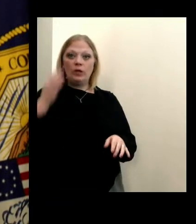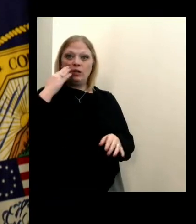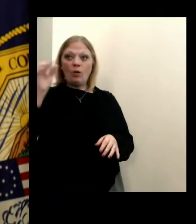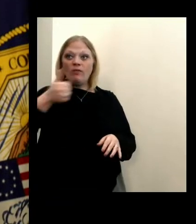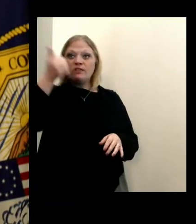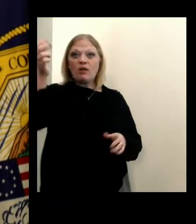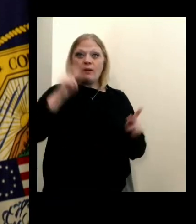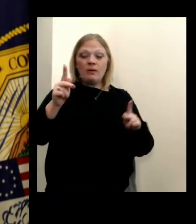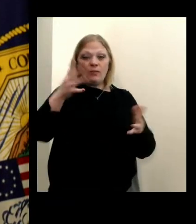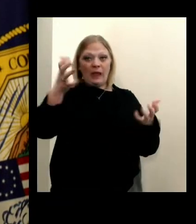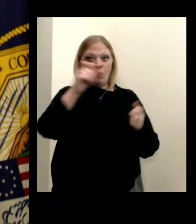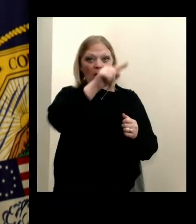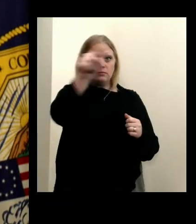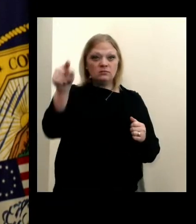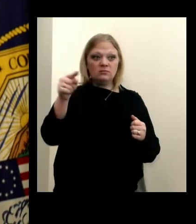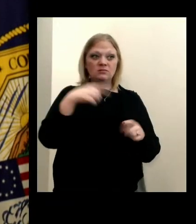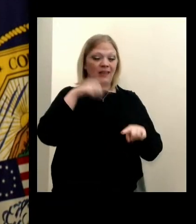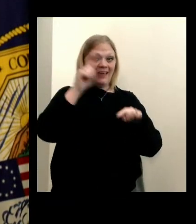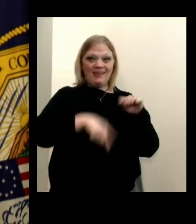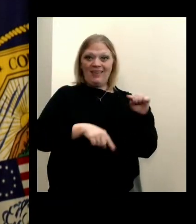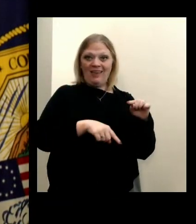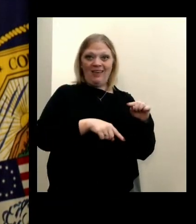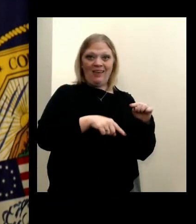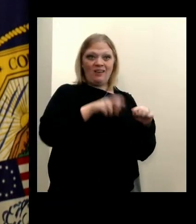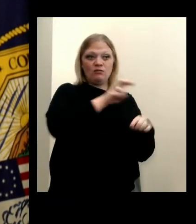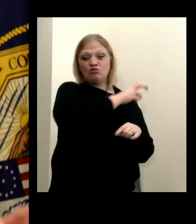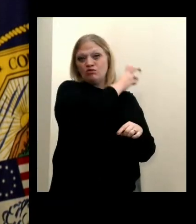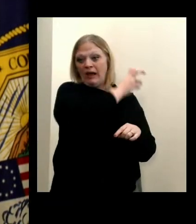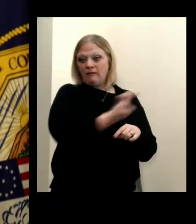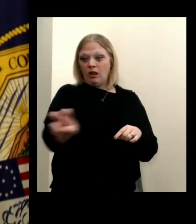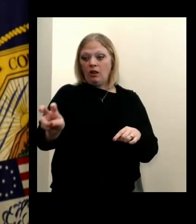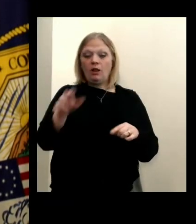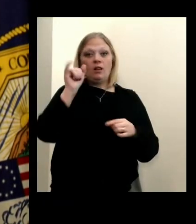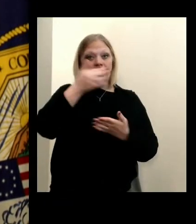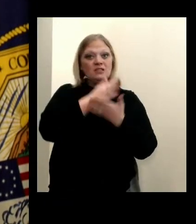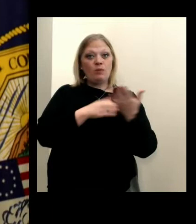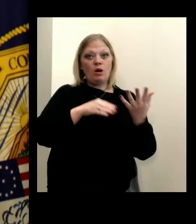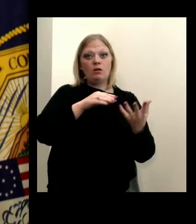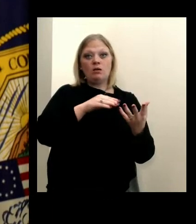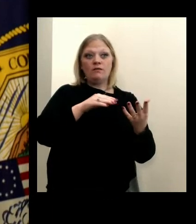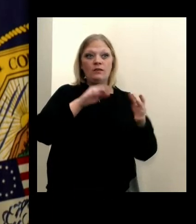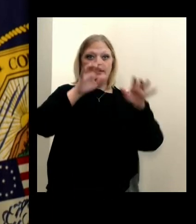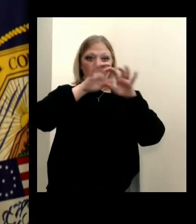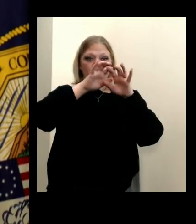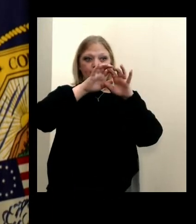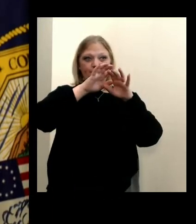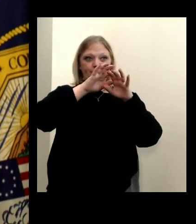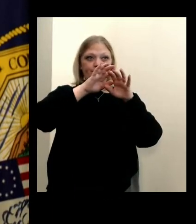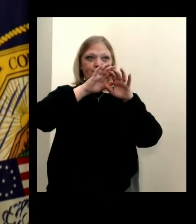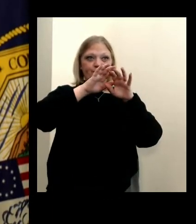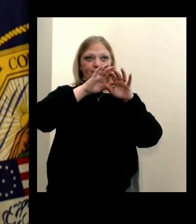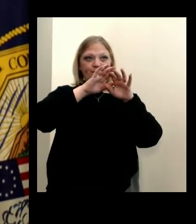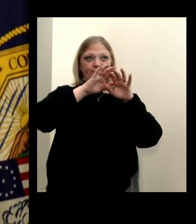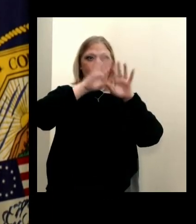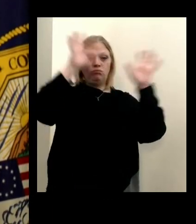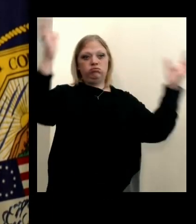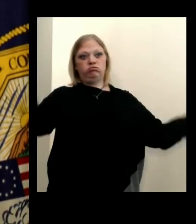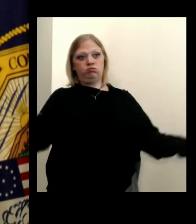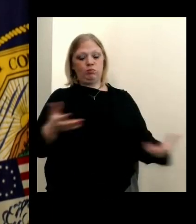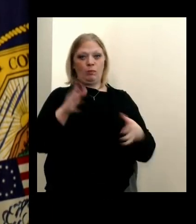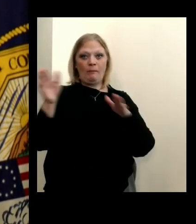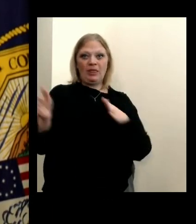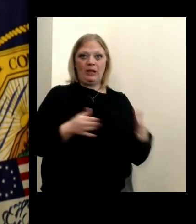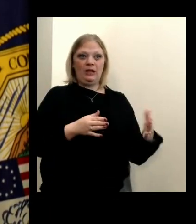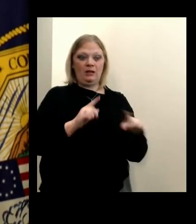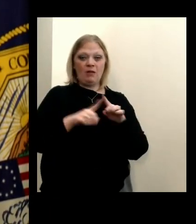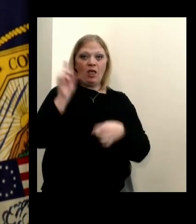there who want it that are unable to travel, and that is part of the overall plan in general. But until we get a sufficient vaccine